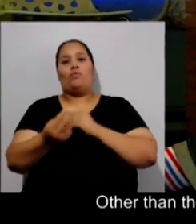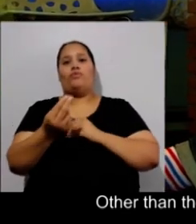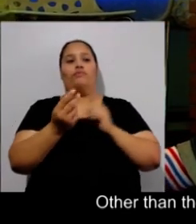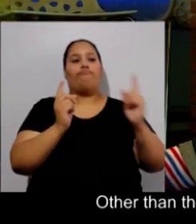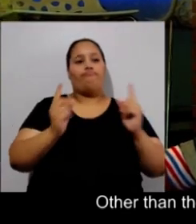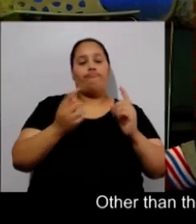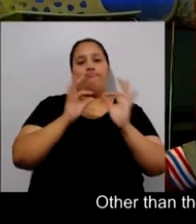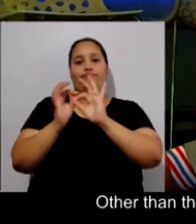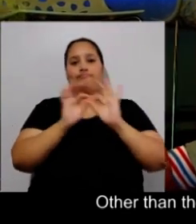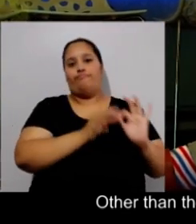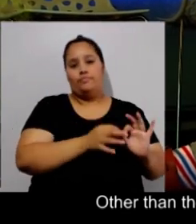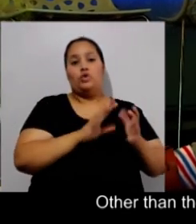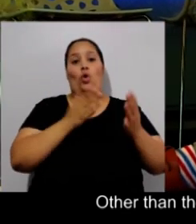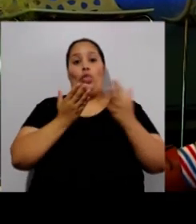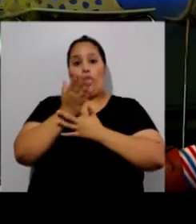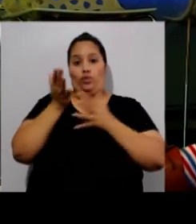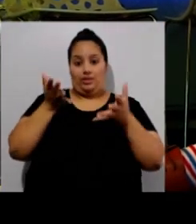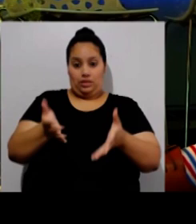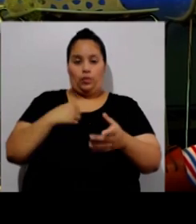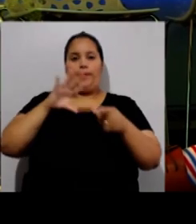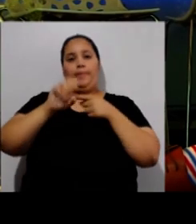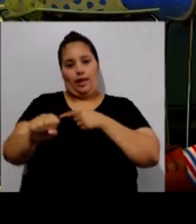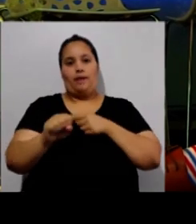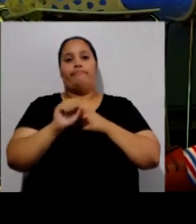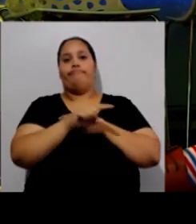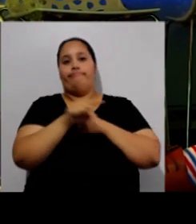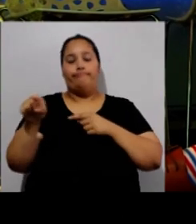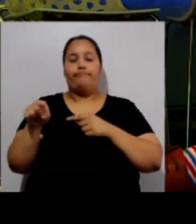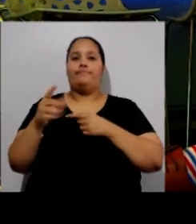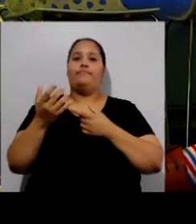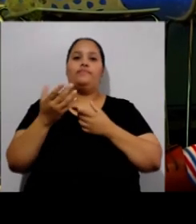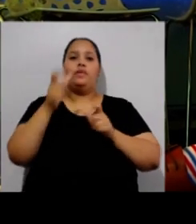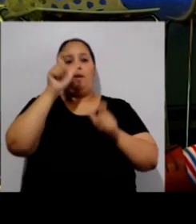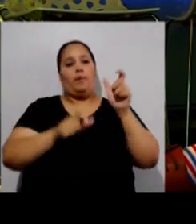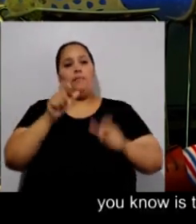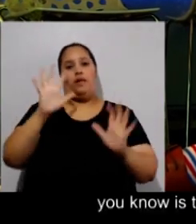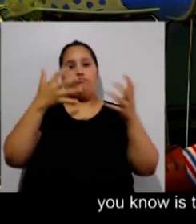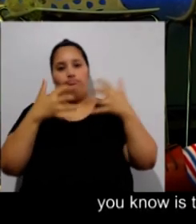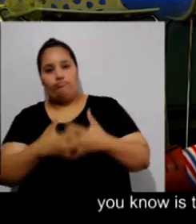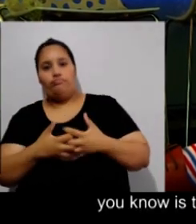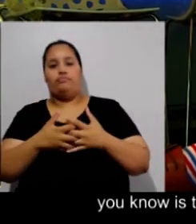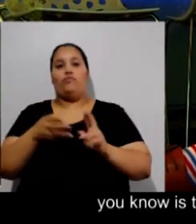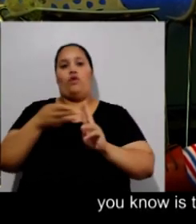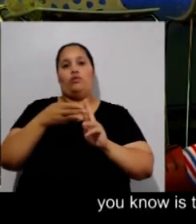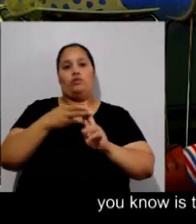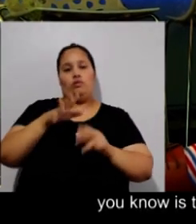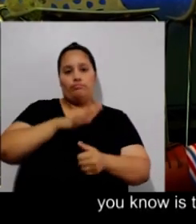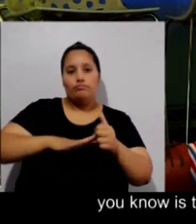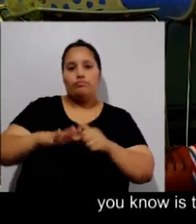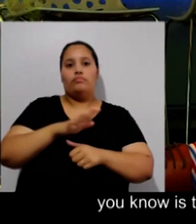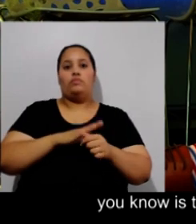parties, and then through that, we can pick up, you know, is the Canada